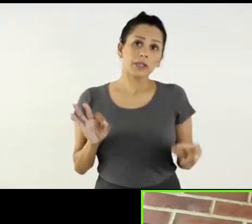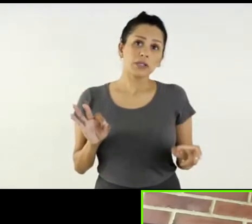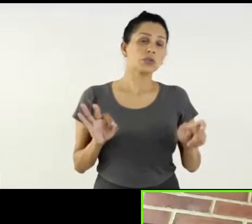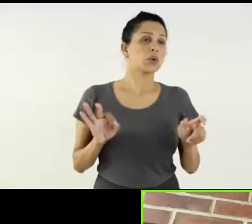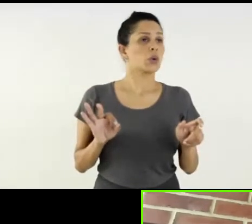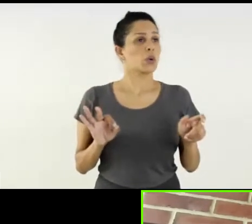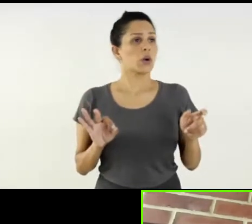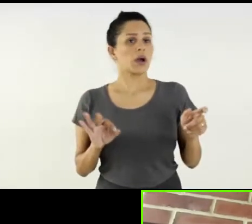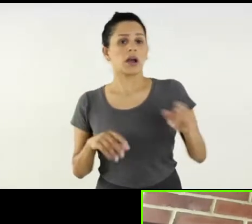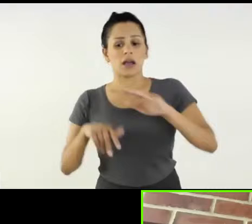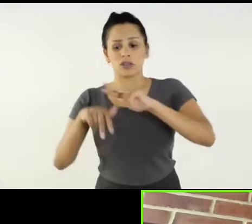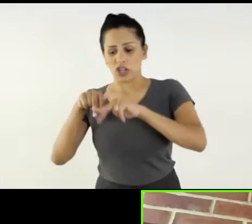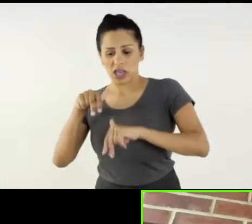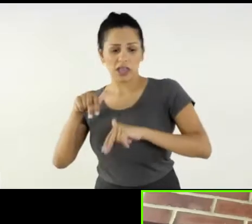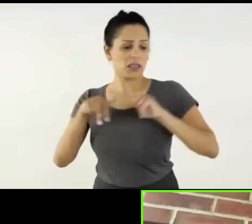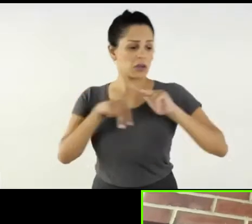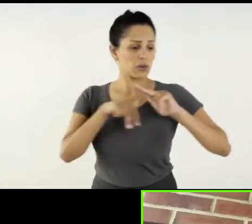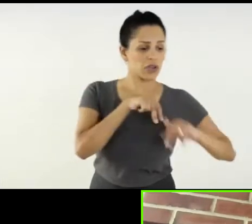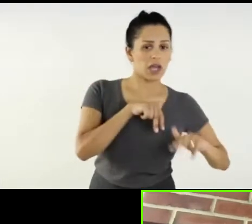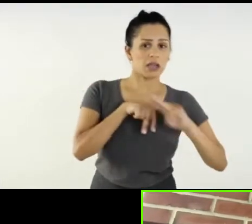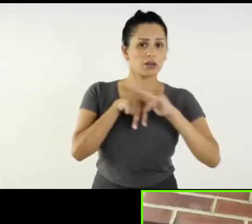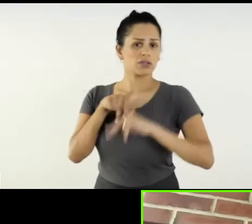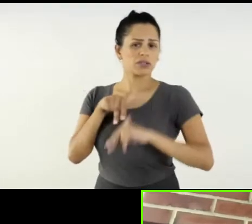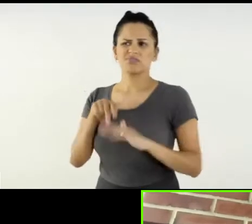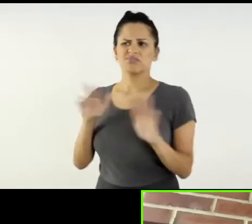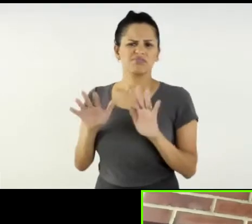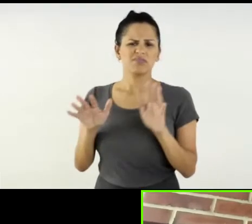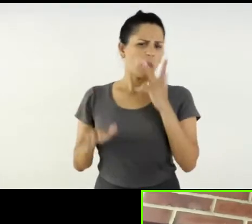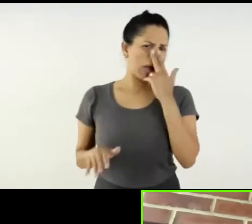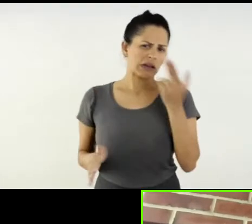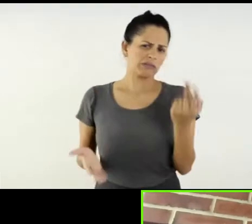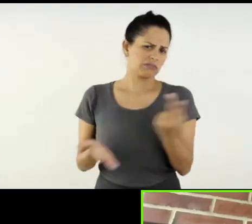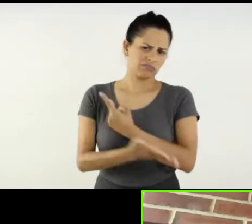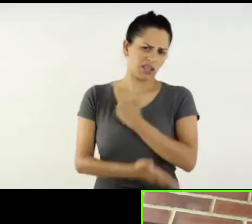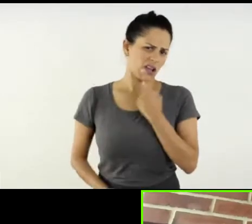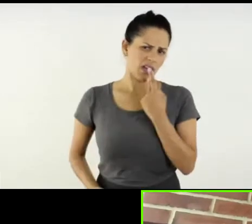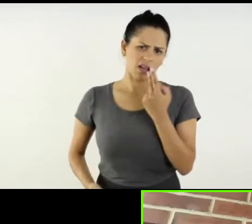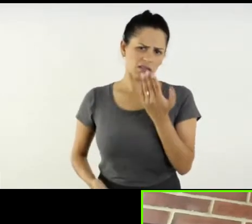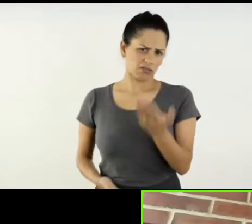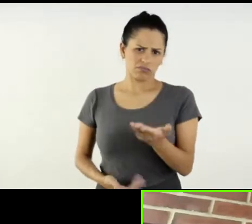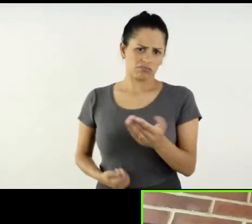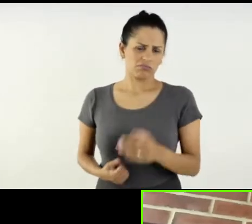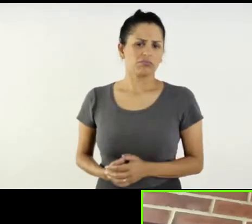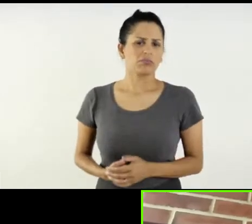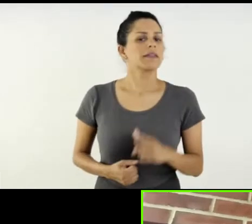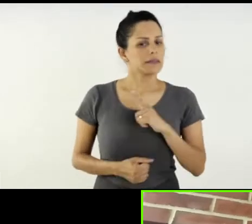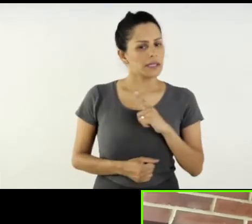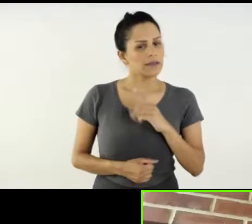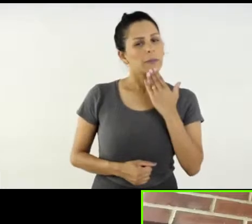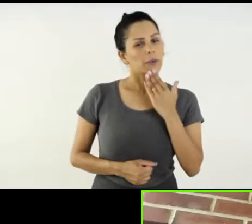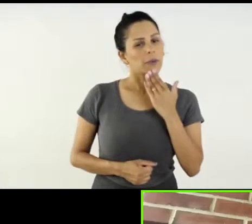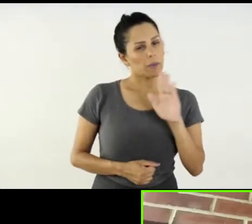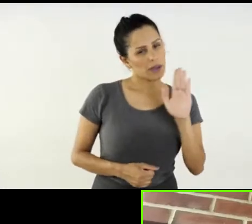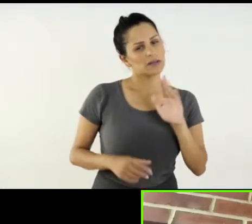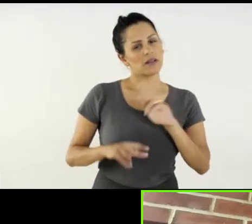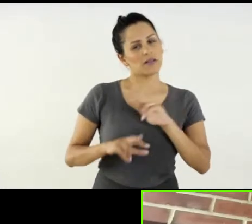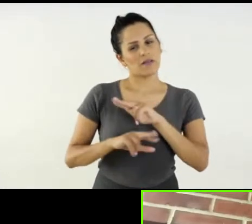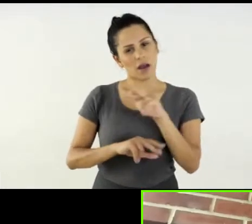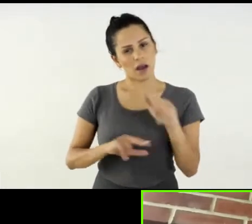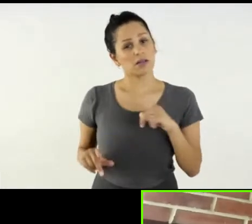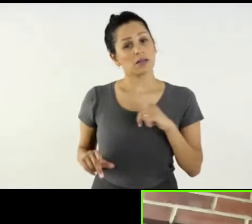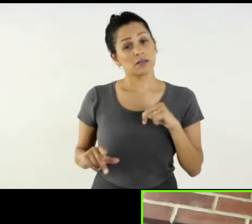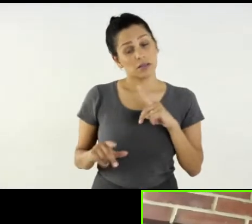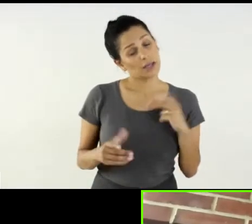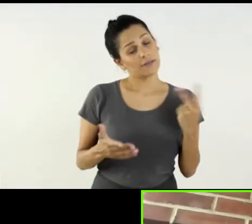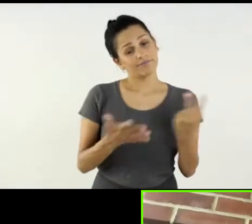interested in turning it over and over for all of its promise and for all of the ways that it stumbled, and sort of understanding that